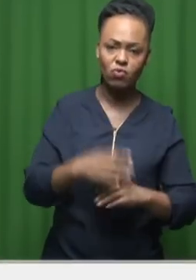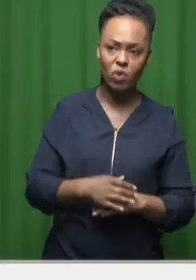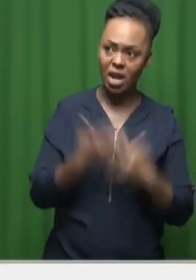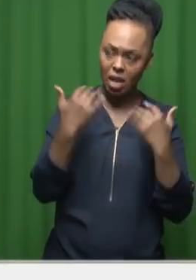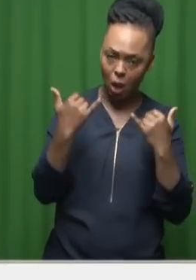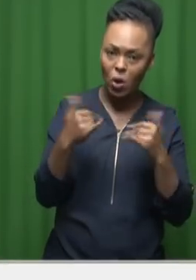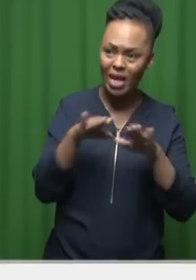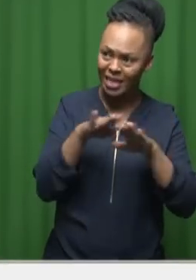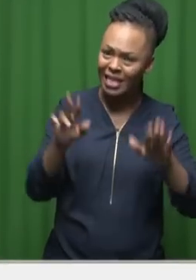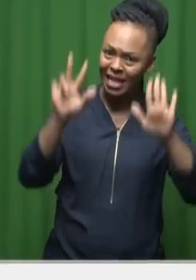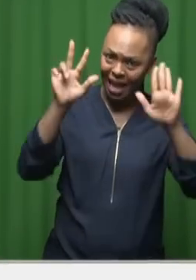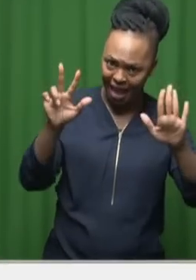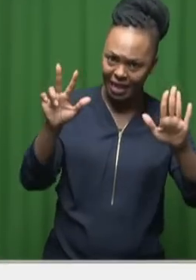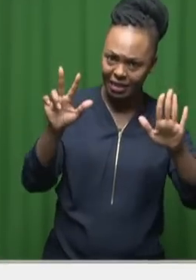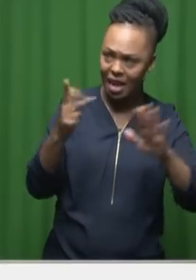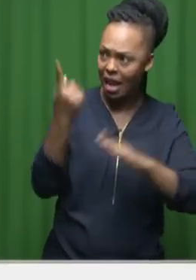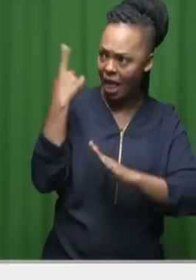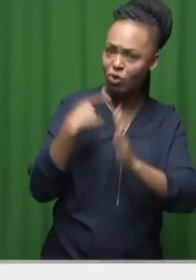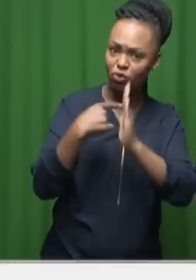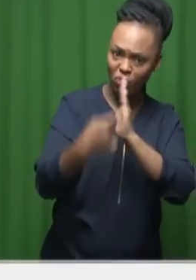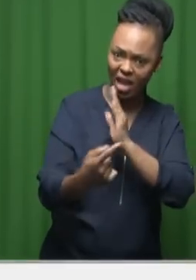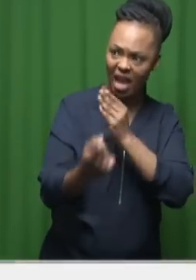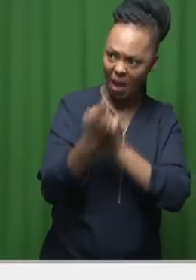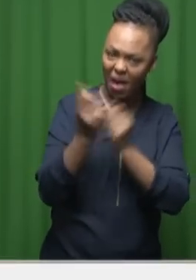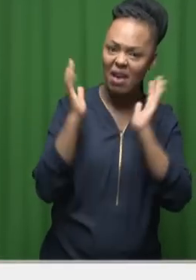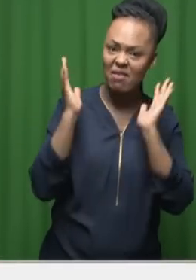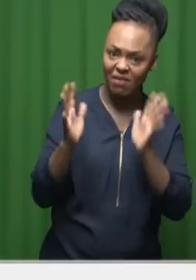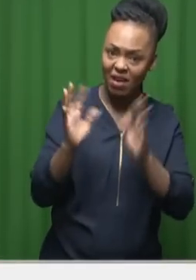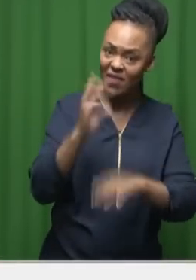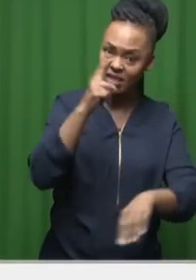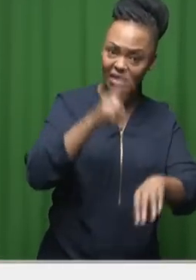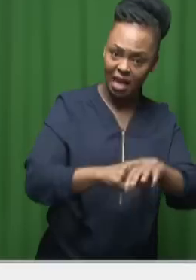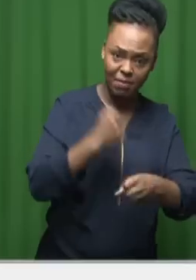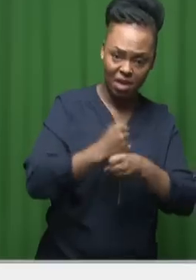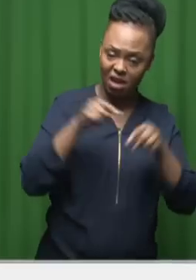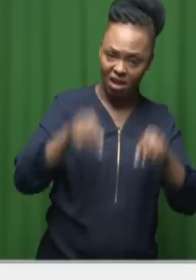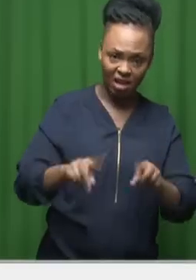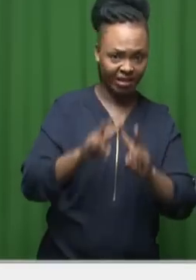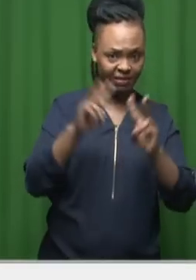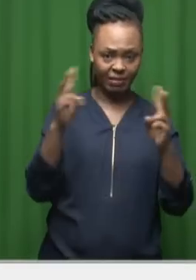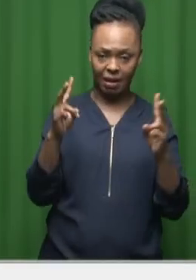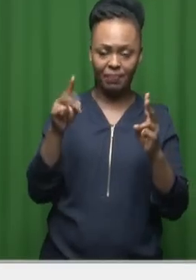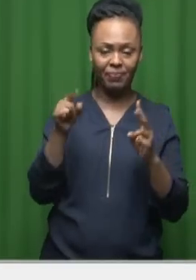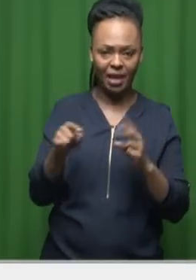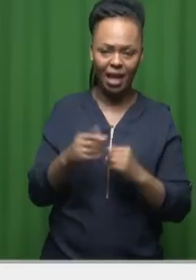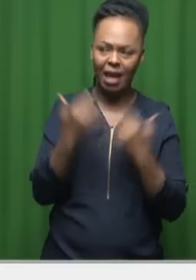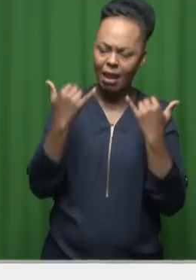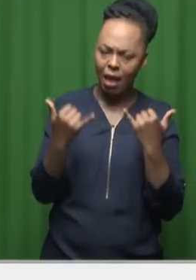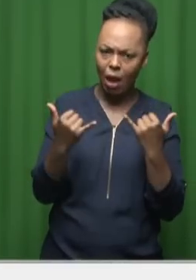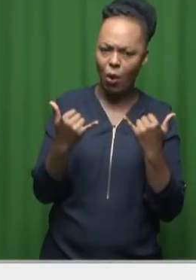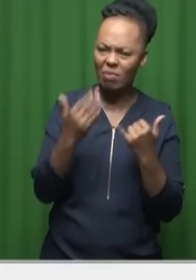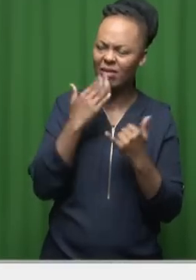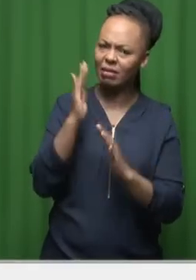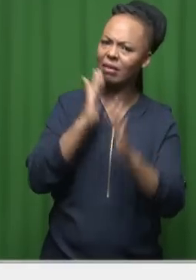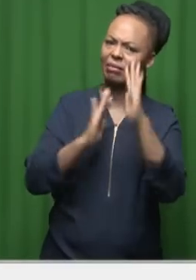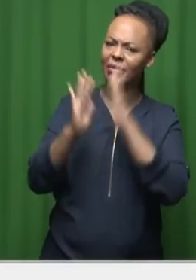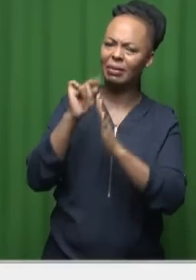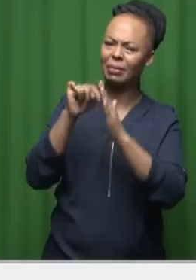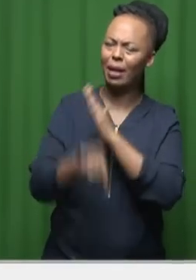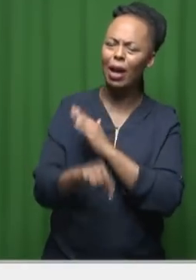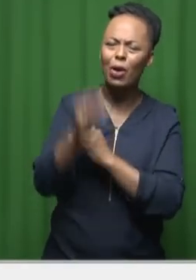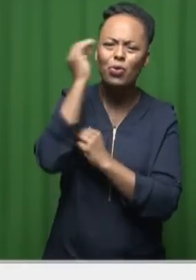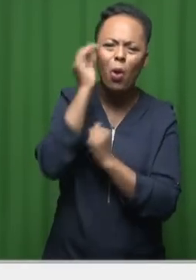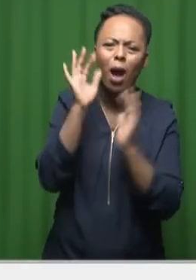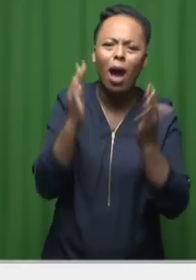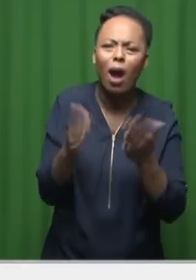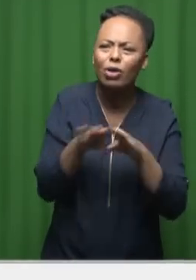stage 8 last week, and this was not the first time this year. So let's talk to that. You know, when do we know